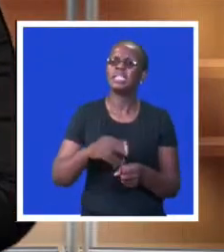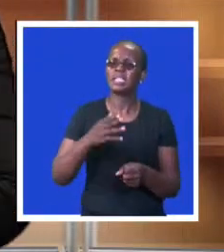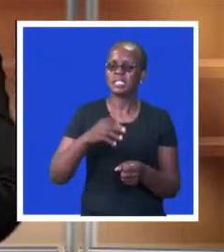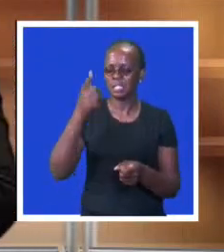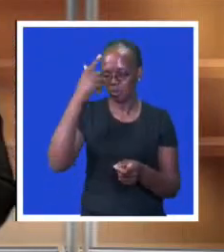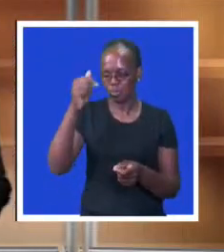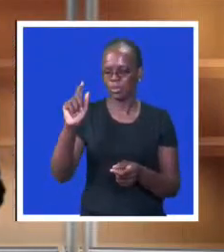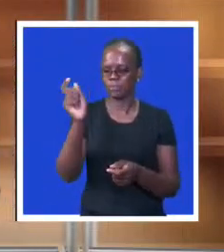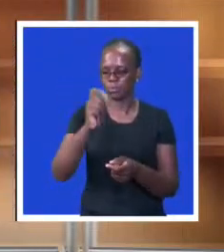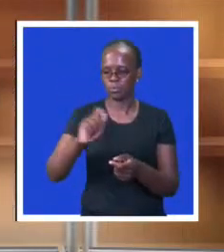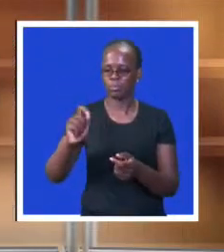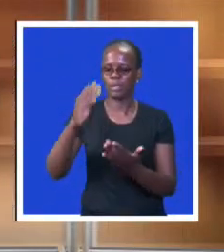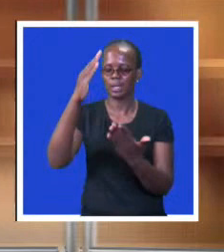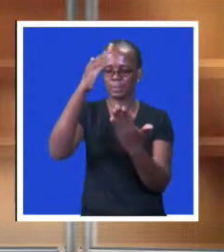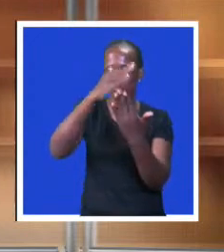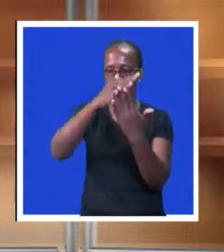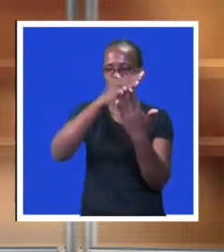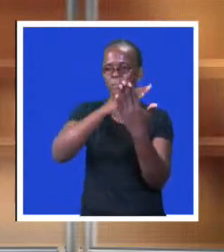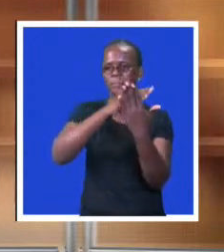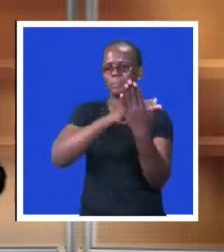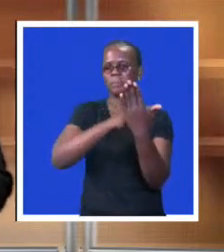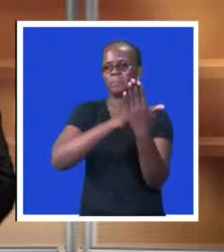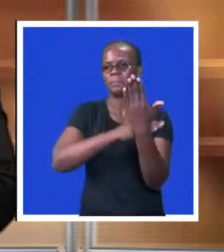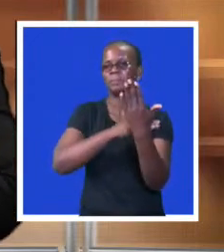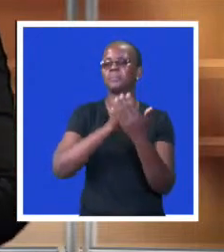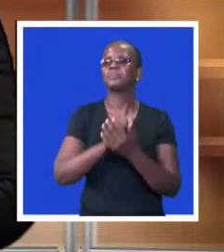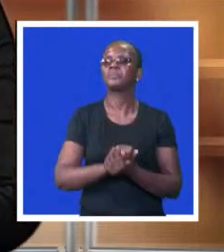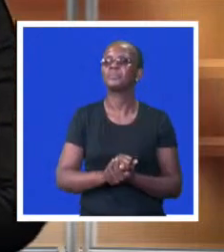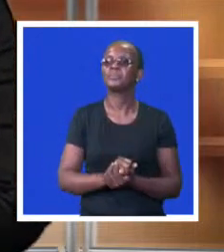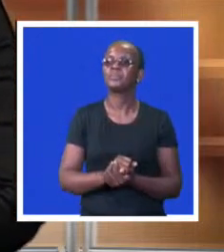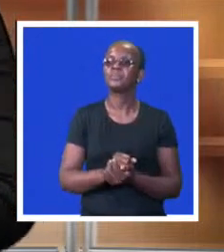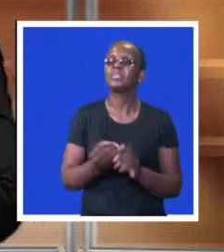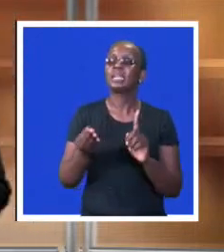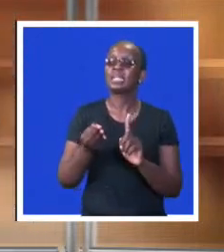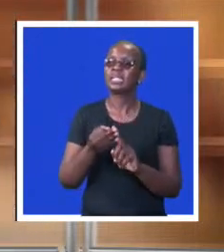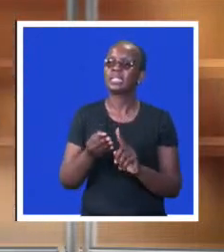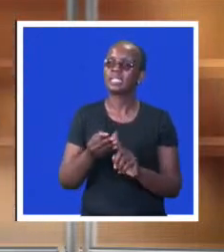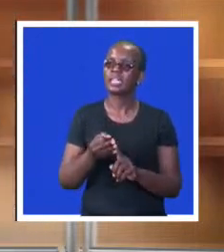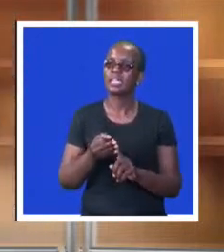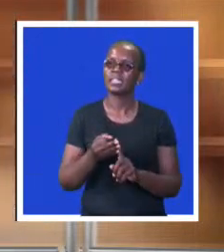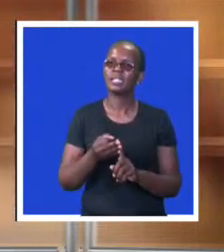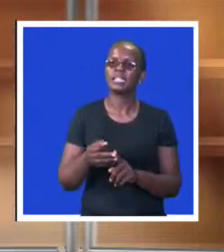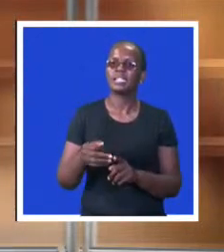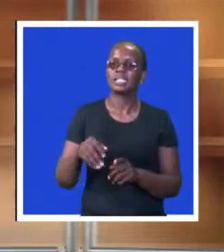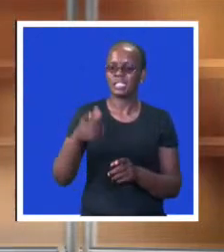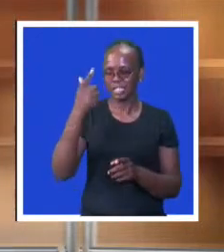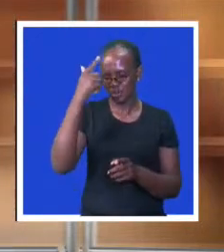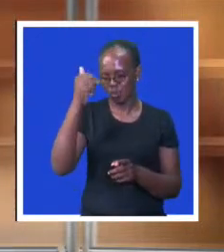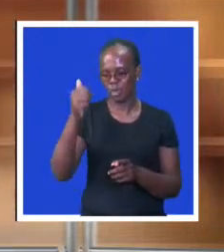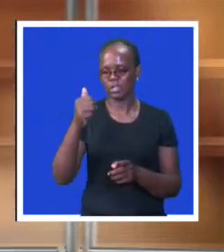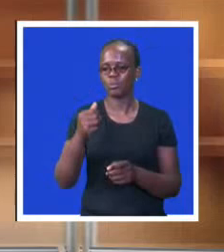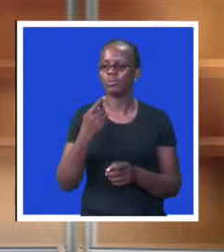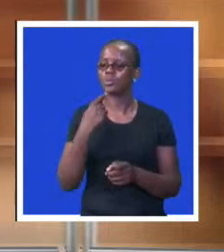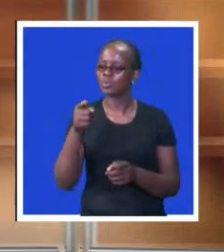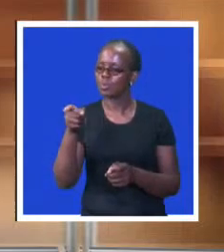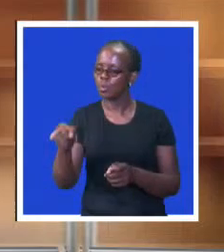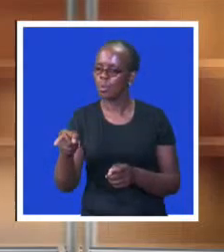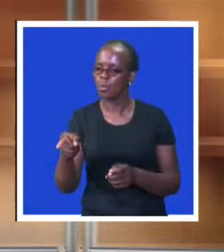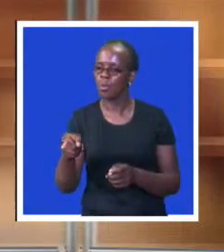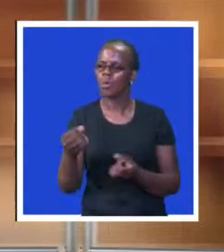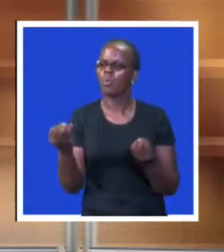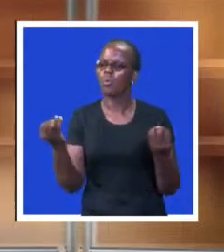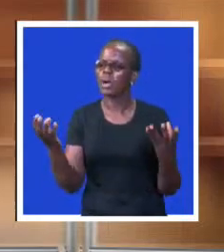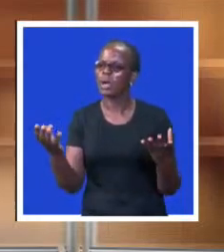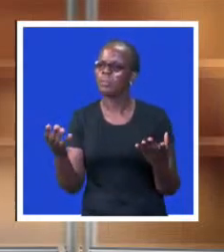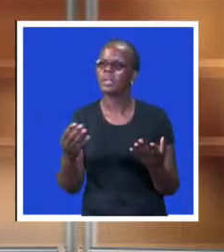our shopping list. We also need to be able to call our items by quantity. Like for